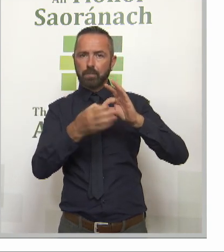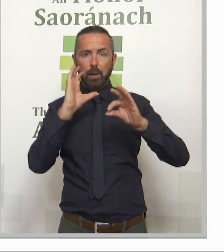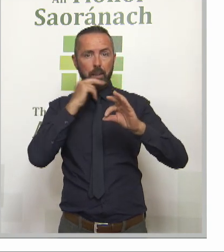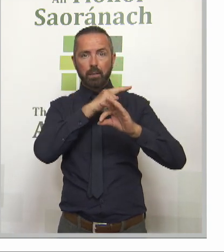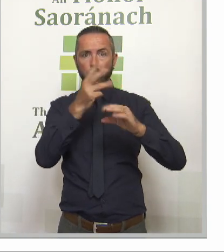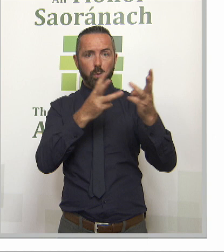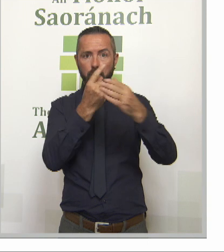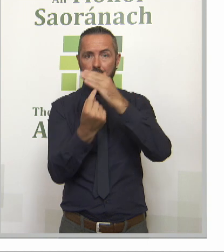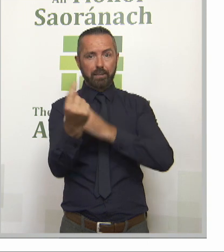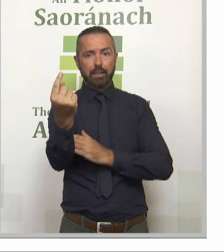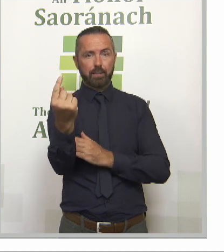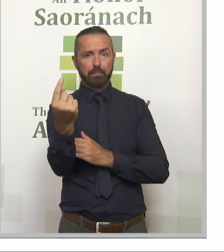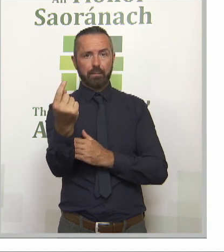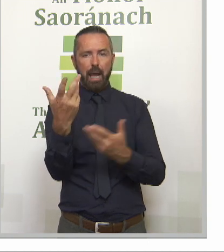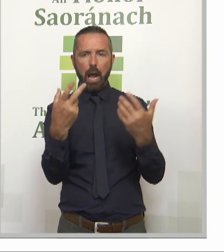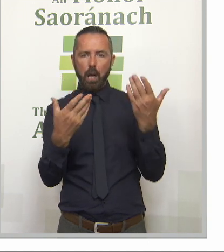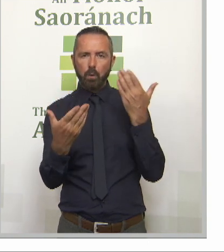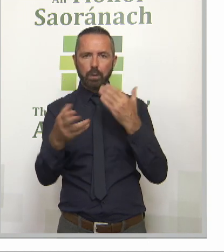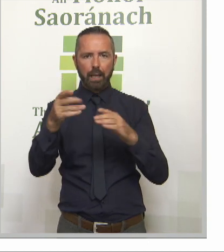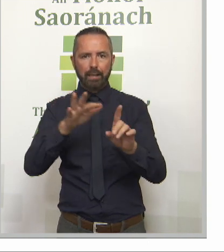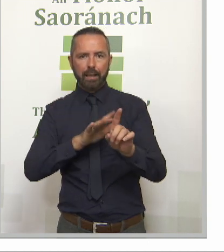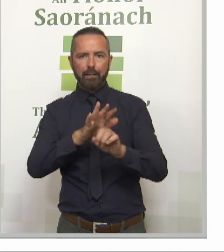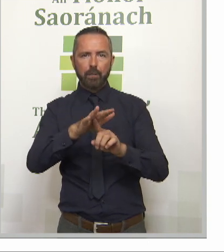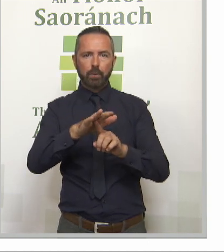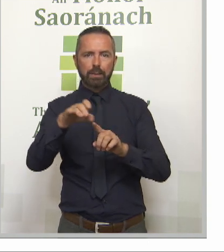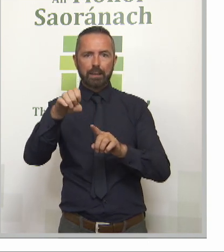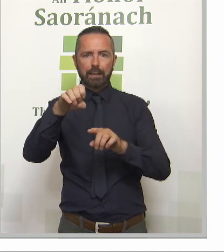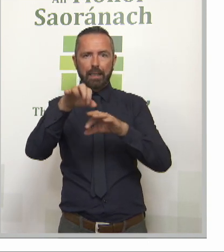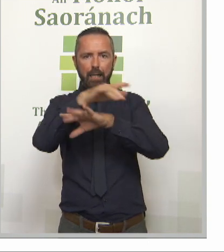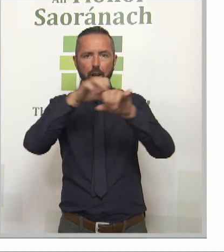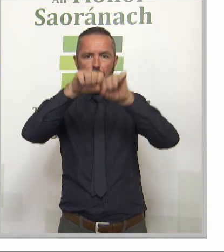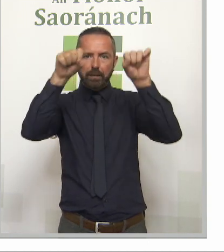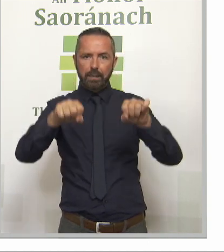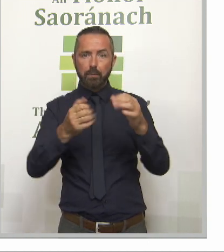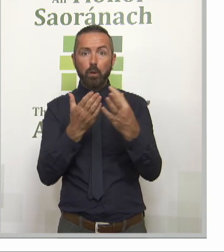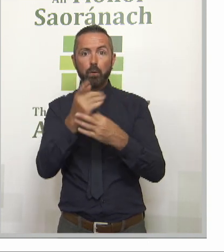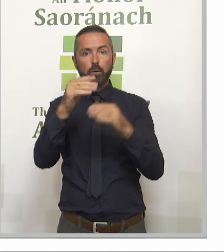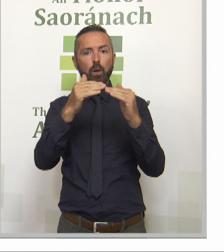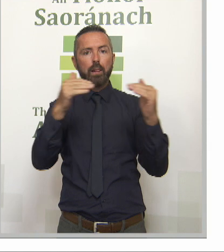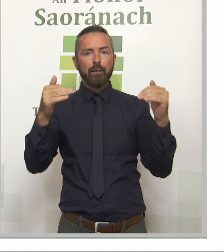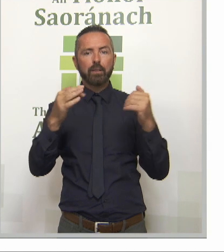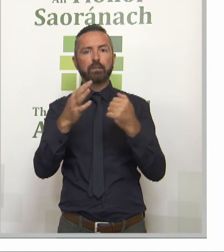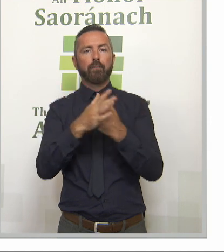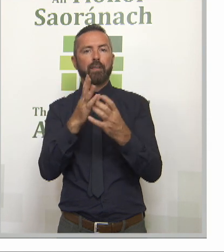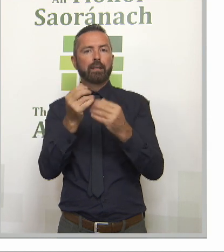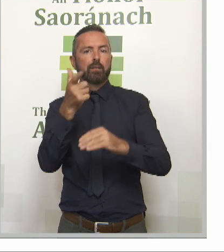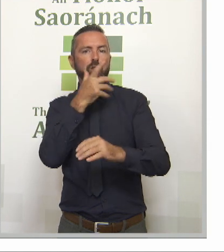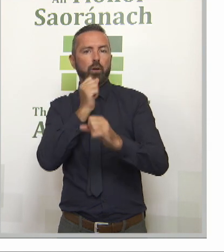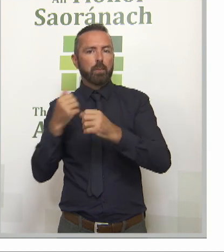in isolation, and how they influence ecosystems through those levels of organization that I described